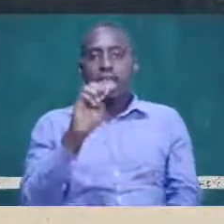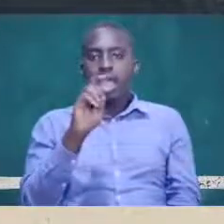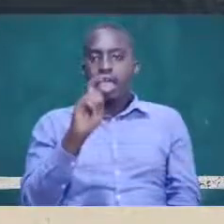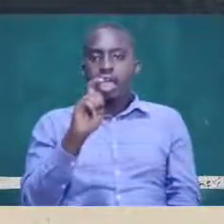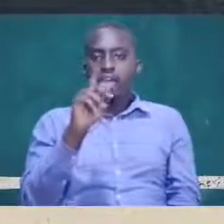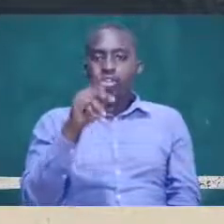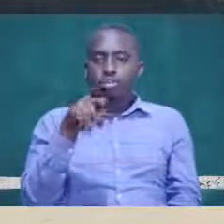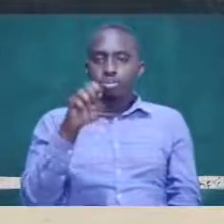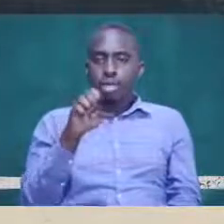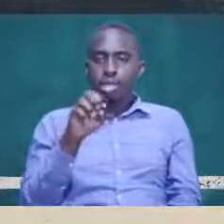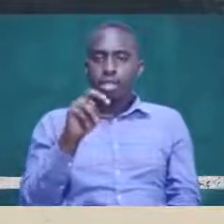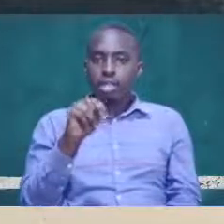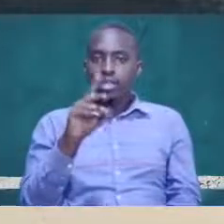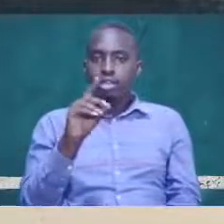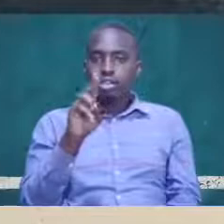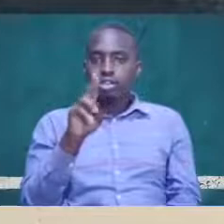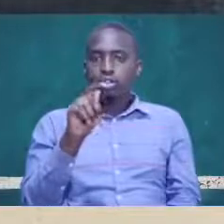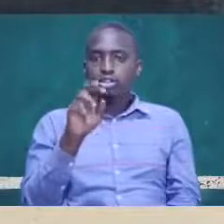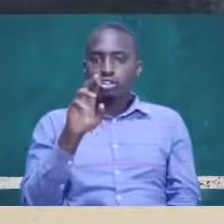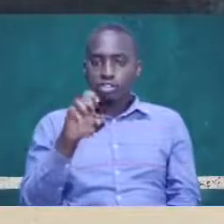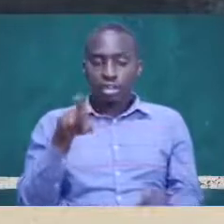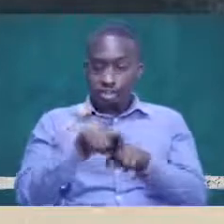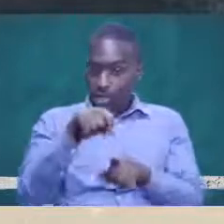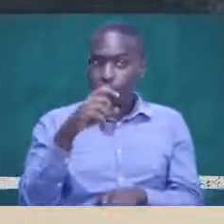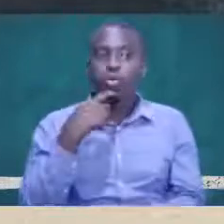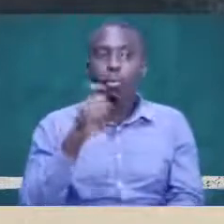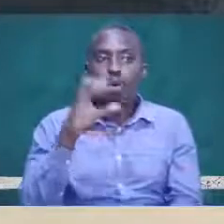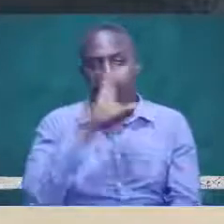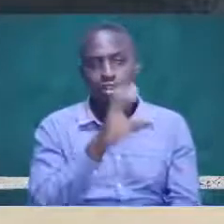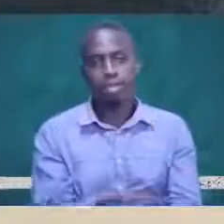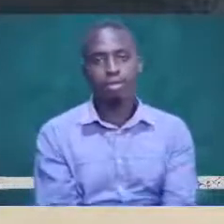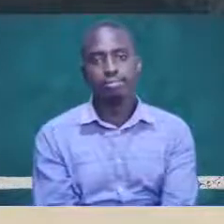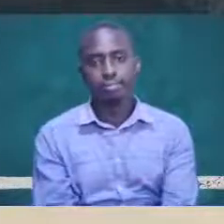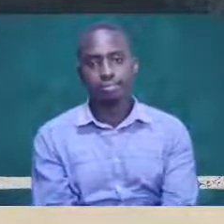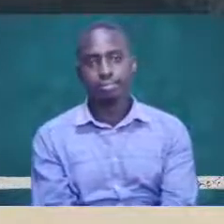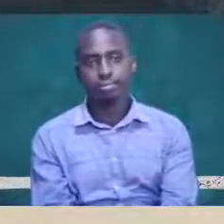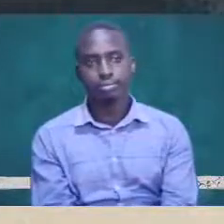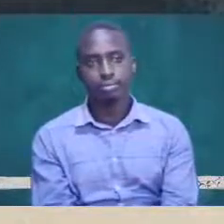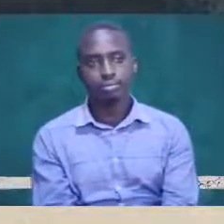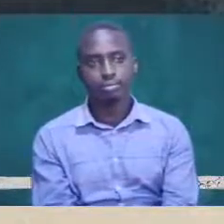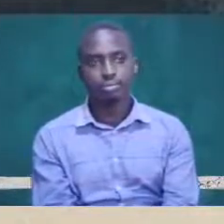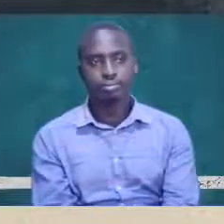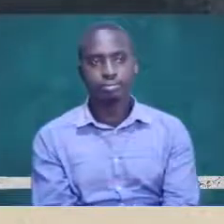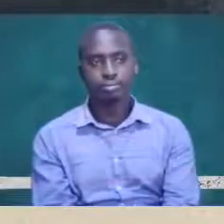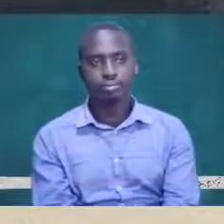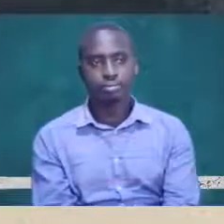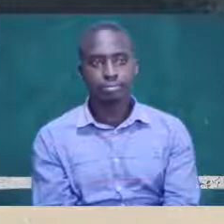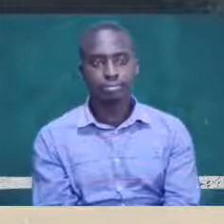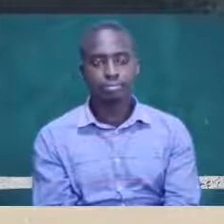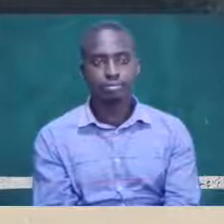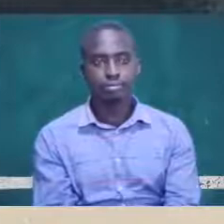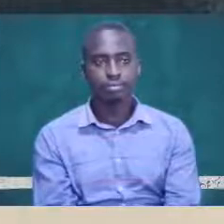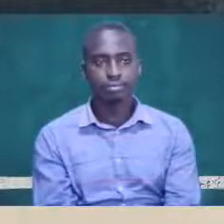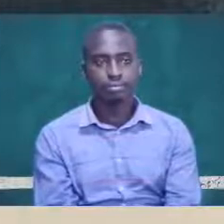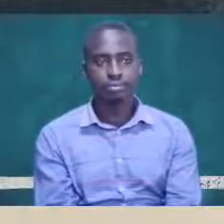expenditure. Change in expenditure. We are looking for a change in